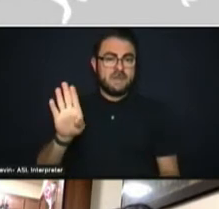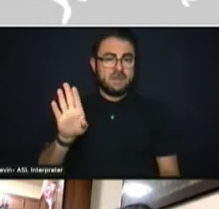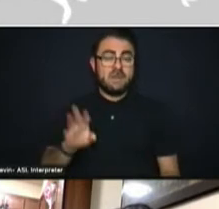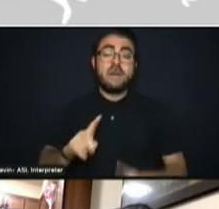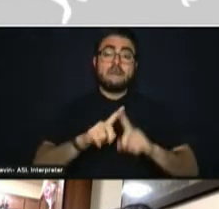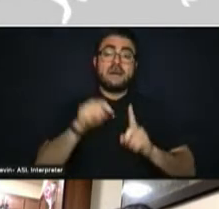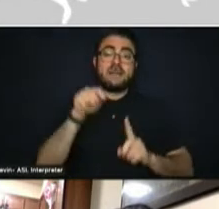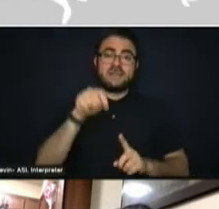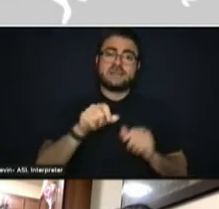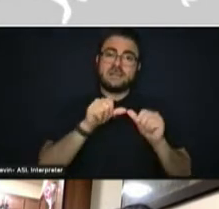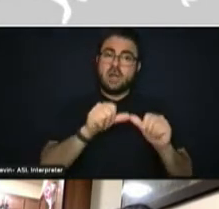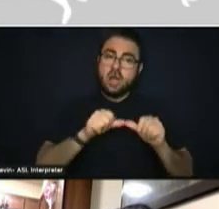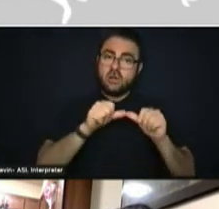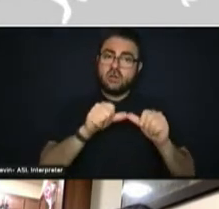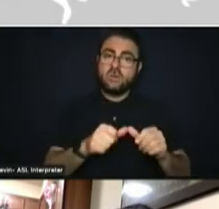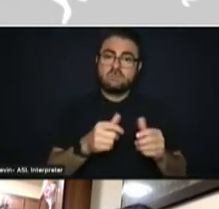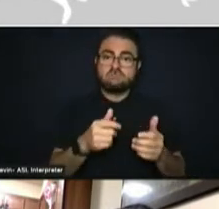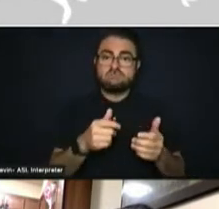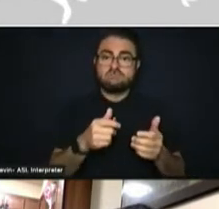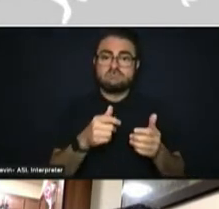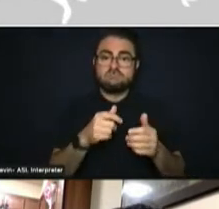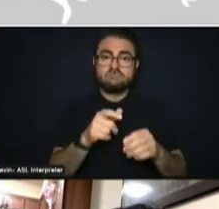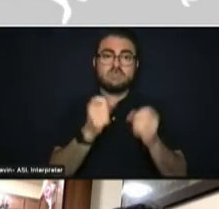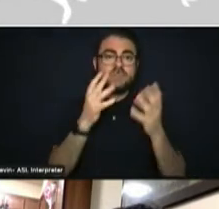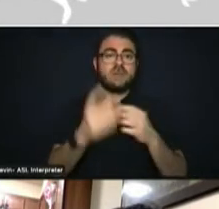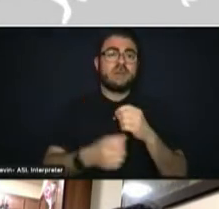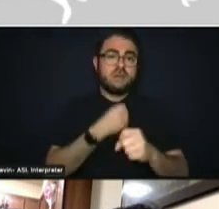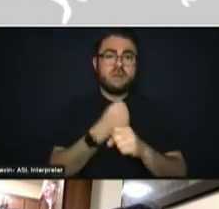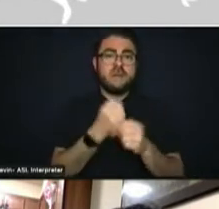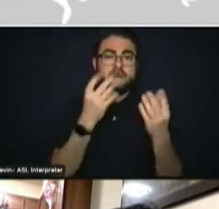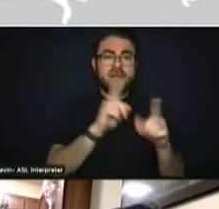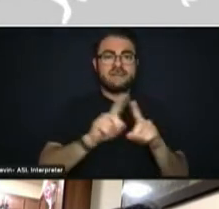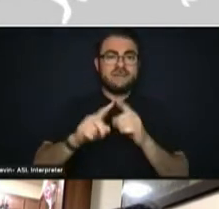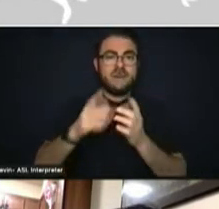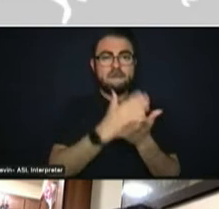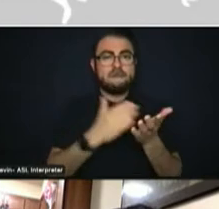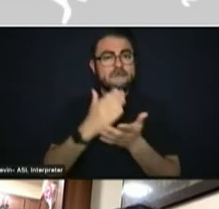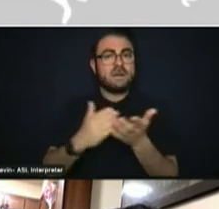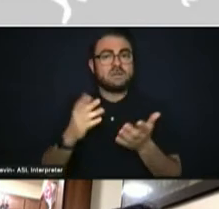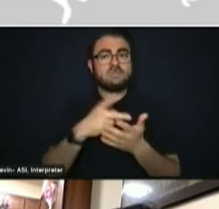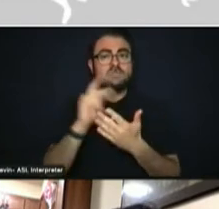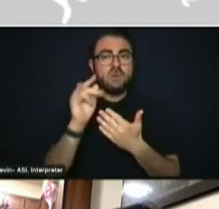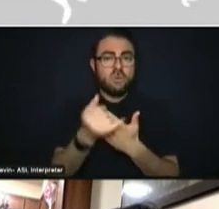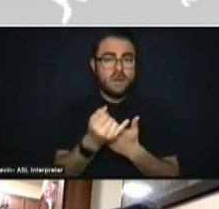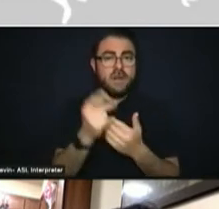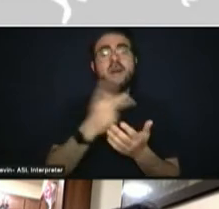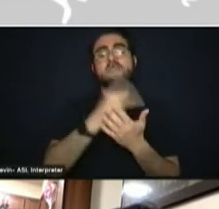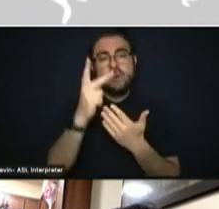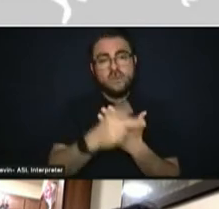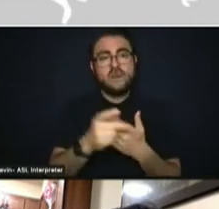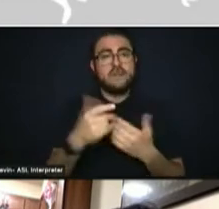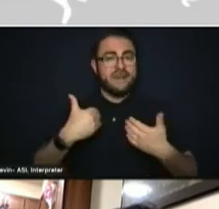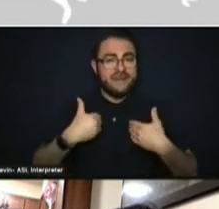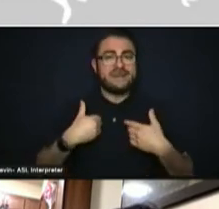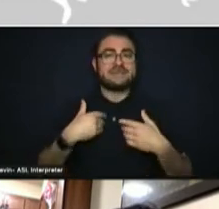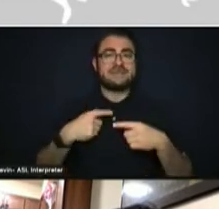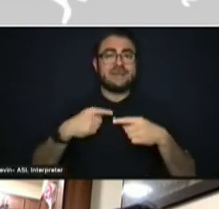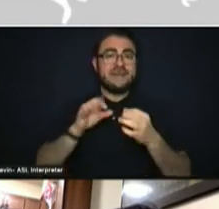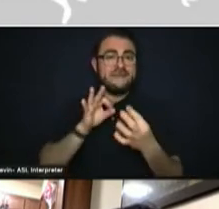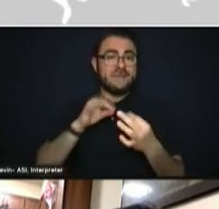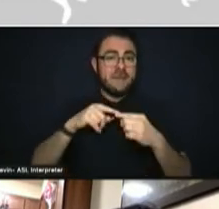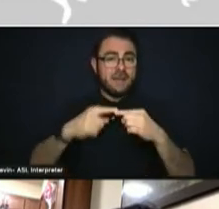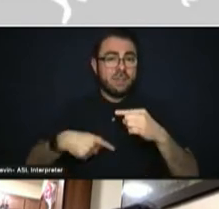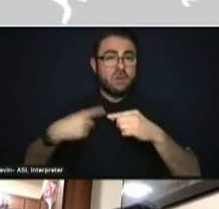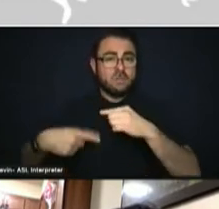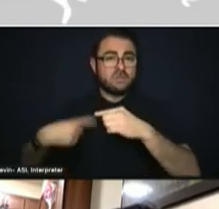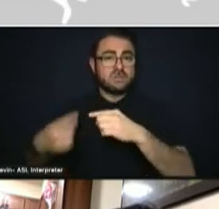ongoing, sustainable, multifaceted program that has feedback loops that influence how